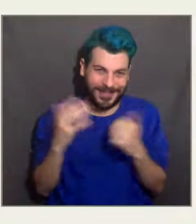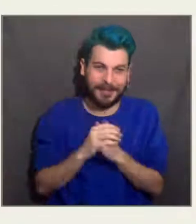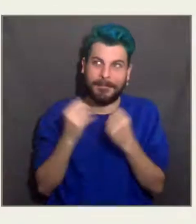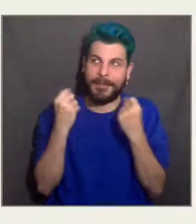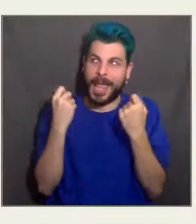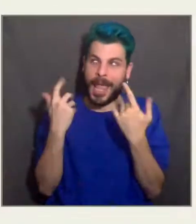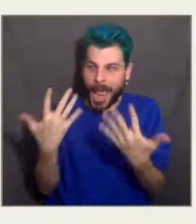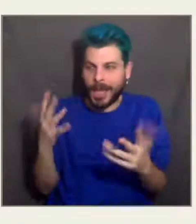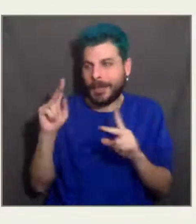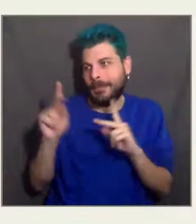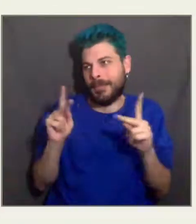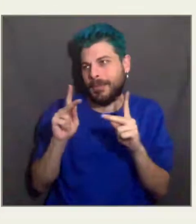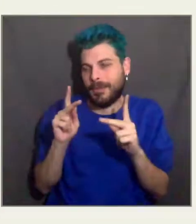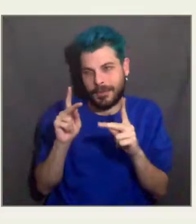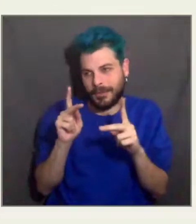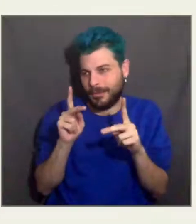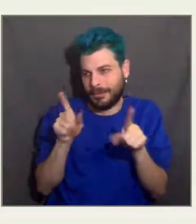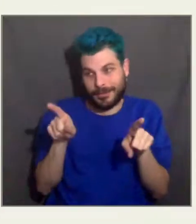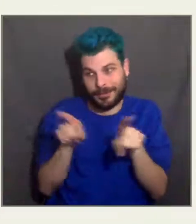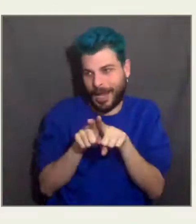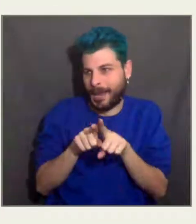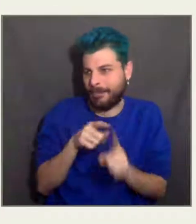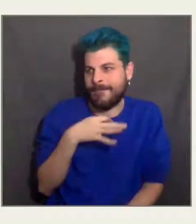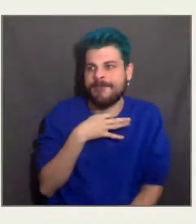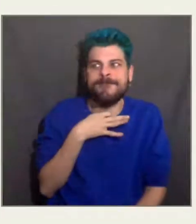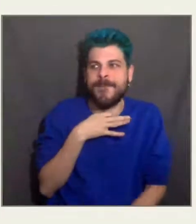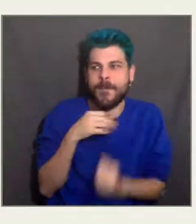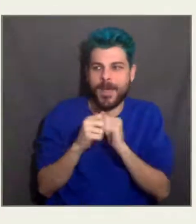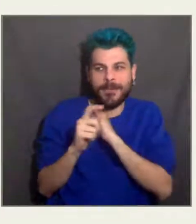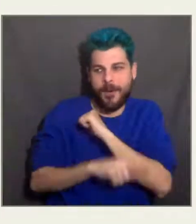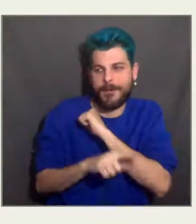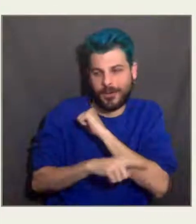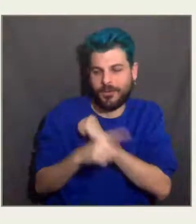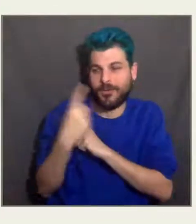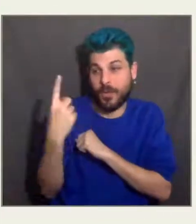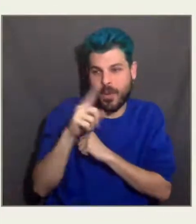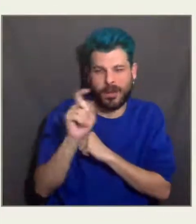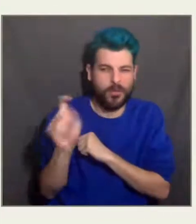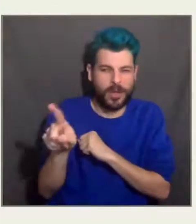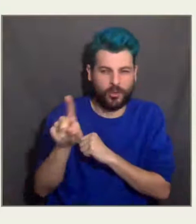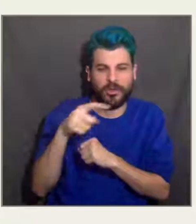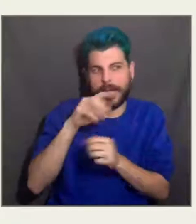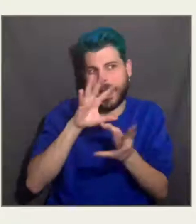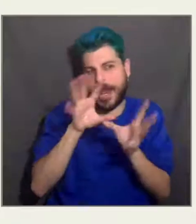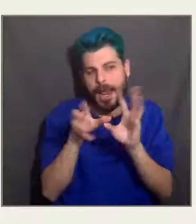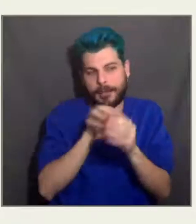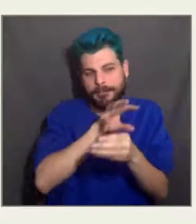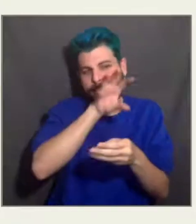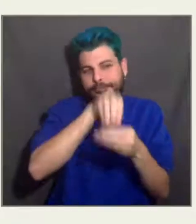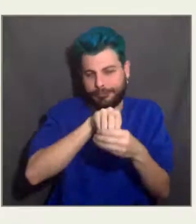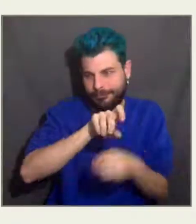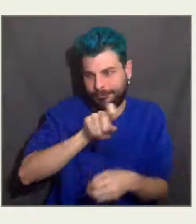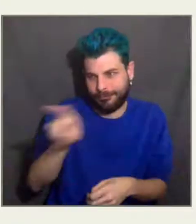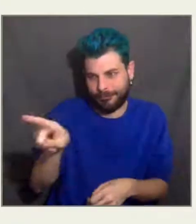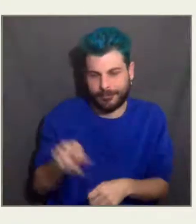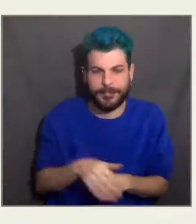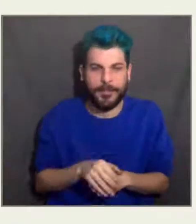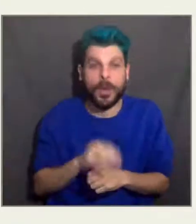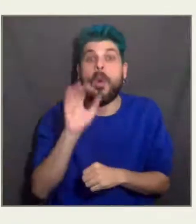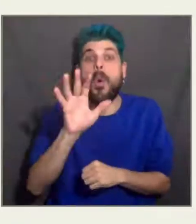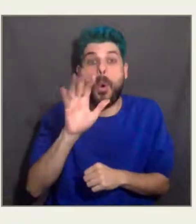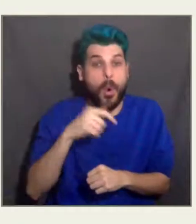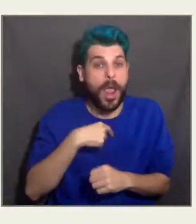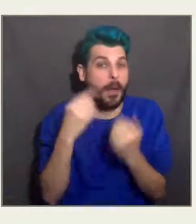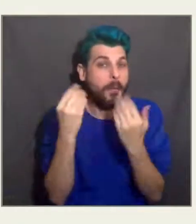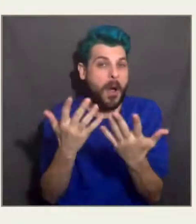had to do with garbage. So I'm going to share this one question. And I will give you some feedback that I heard from